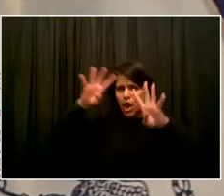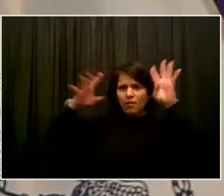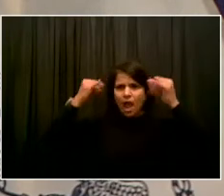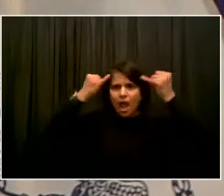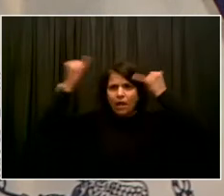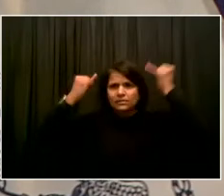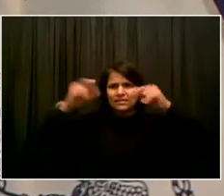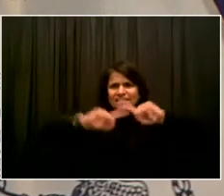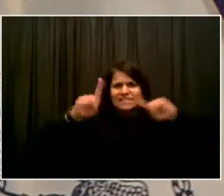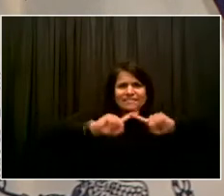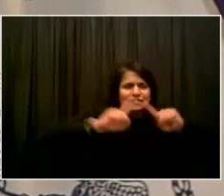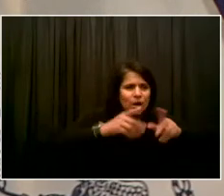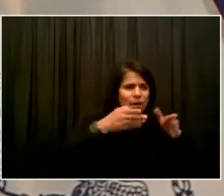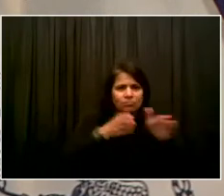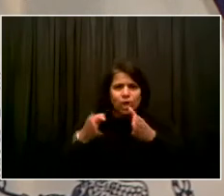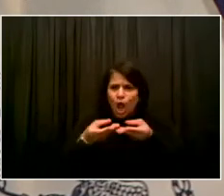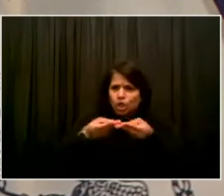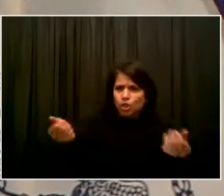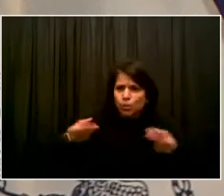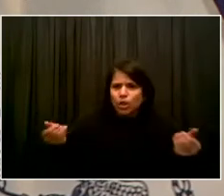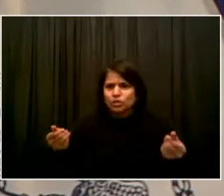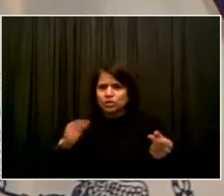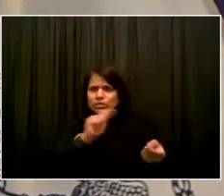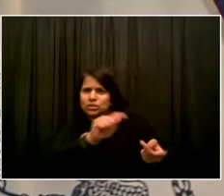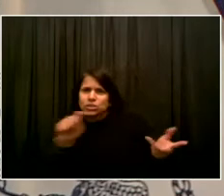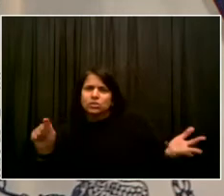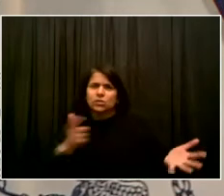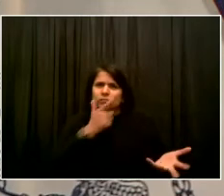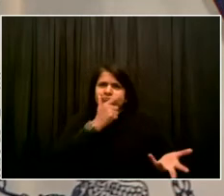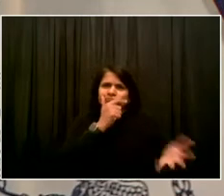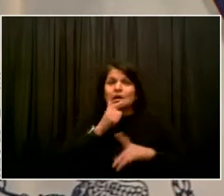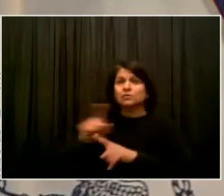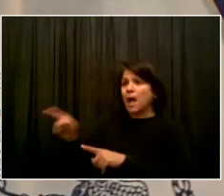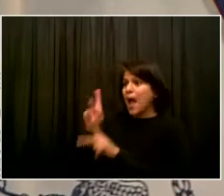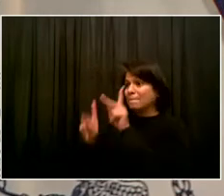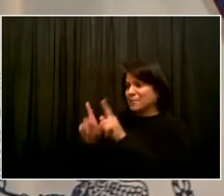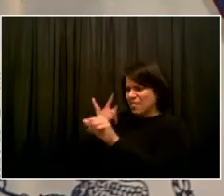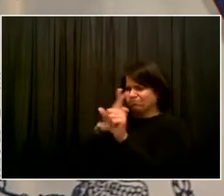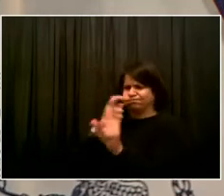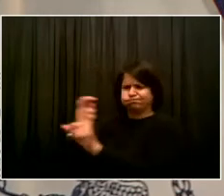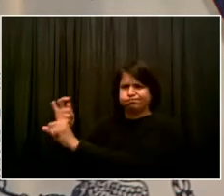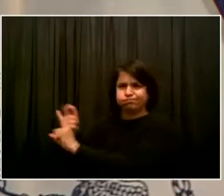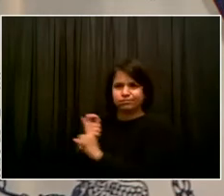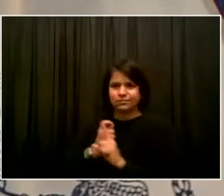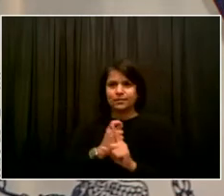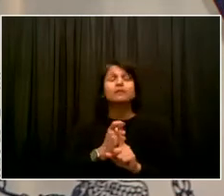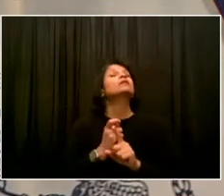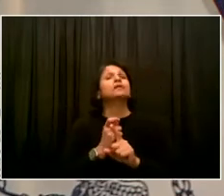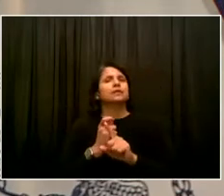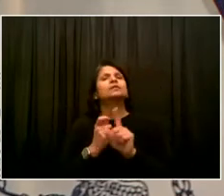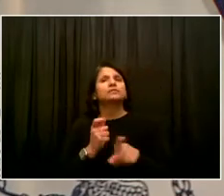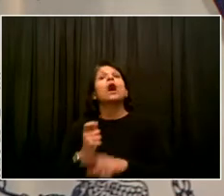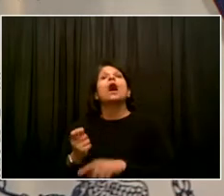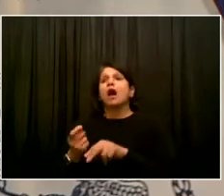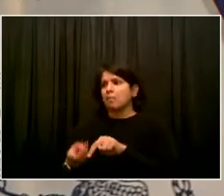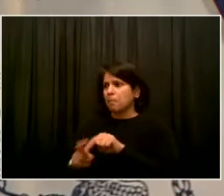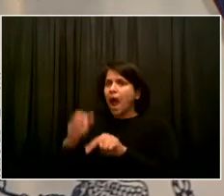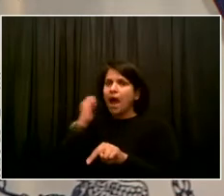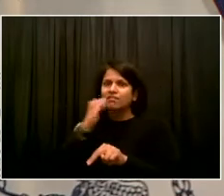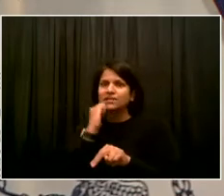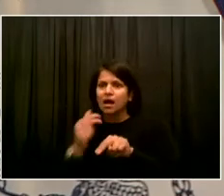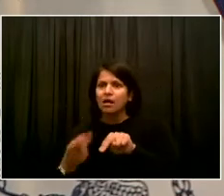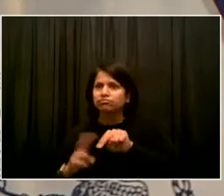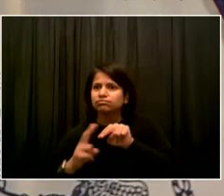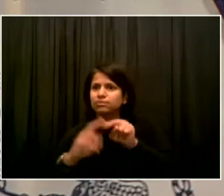thank God, and we're getting more people vaccinated every day. Also, Omicron is different. It comes with certain challenges, but we also know that it's different from